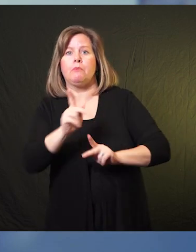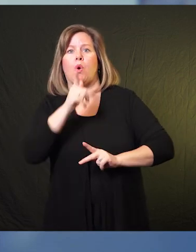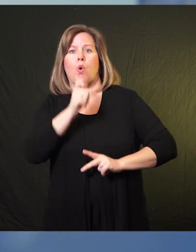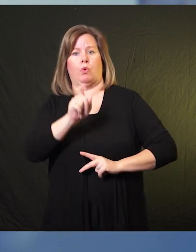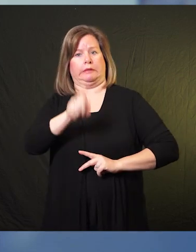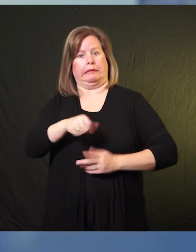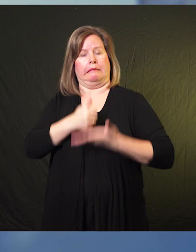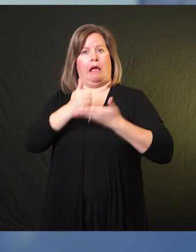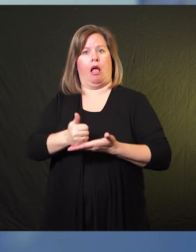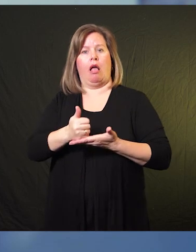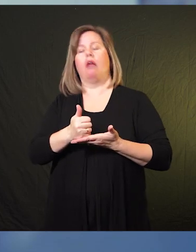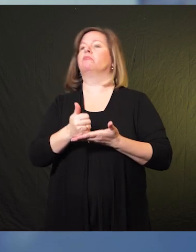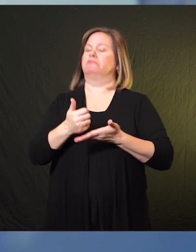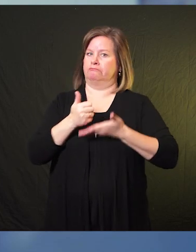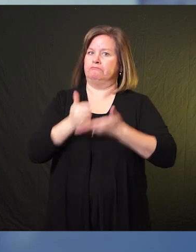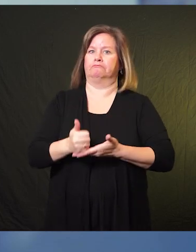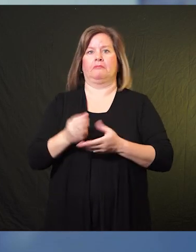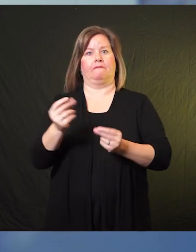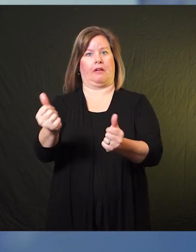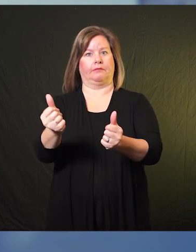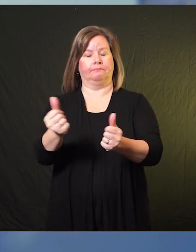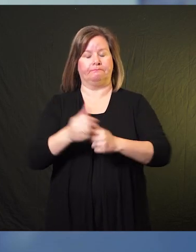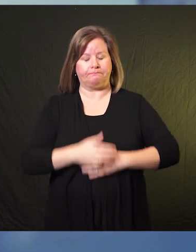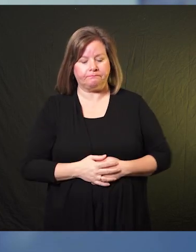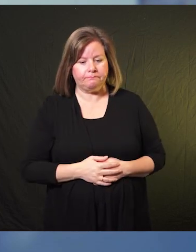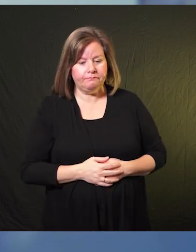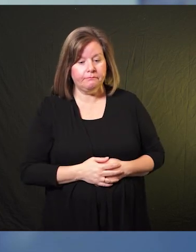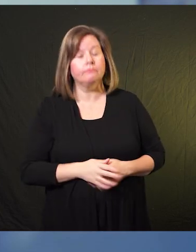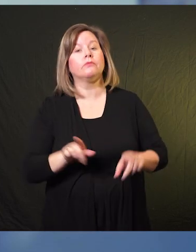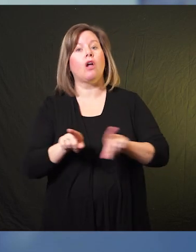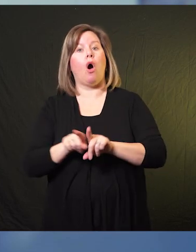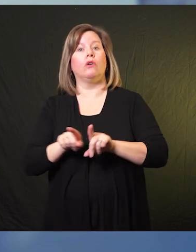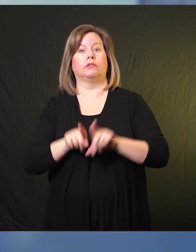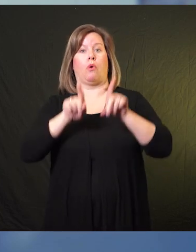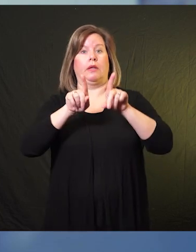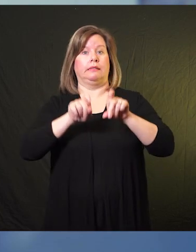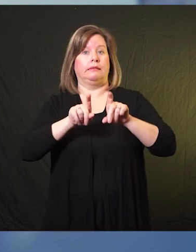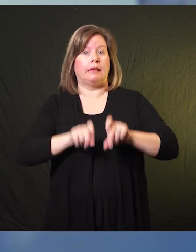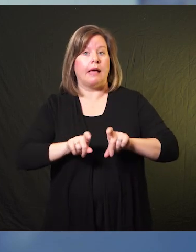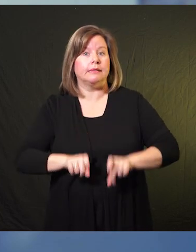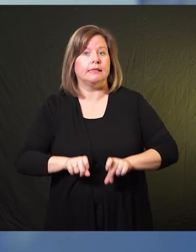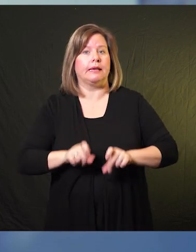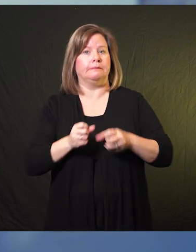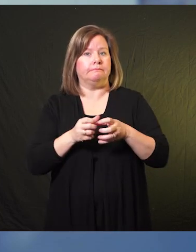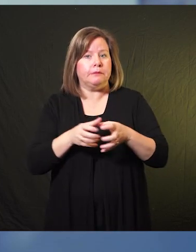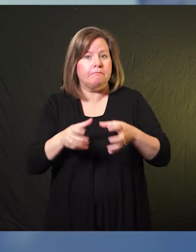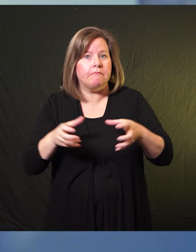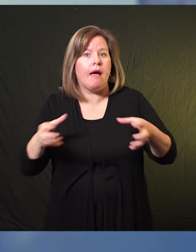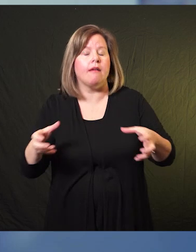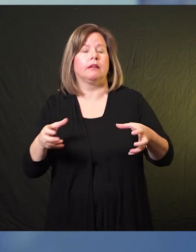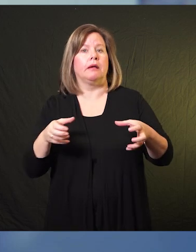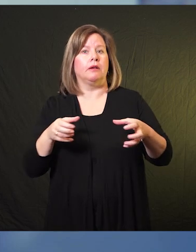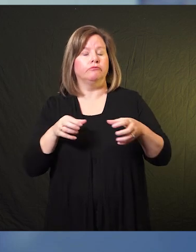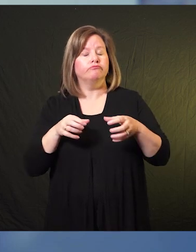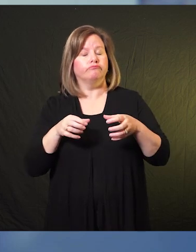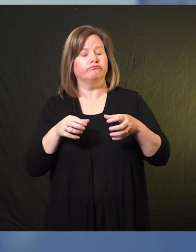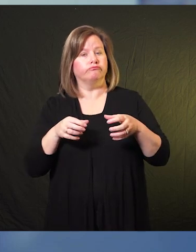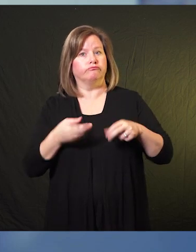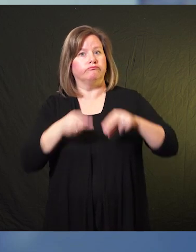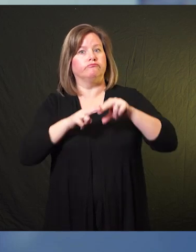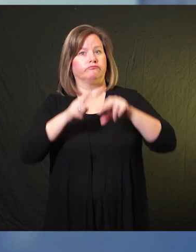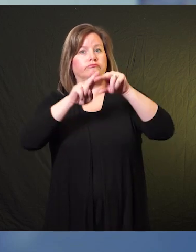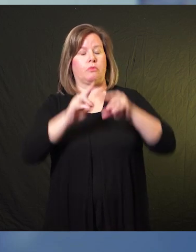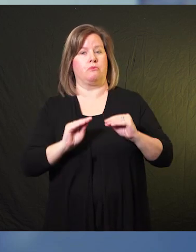a really fast manner. And we're also seeing that testing is expanding, and it's expanding rapidly. In addition to these